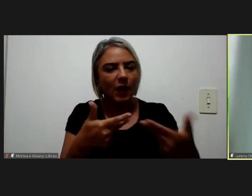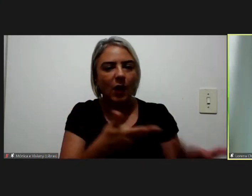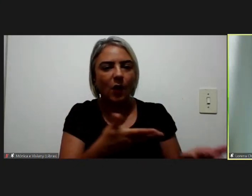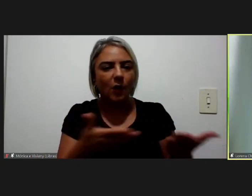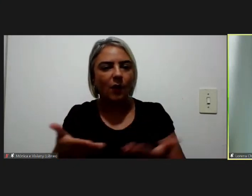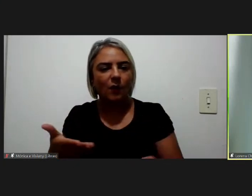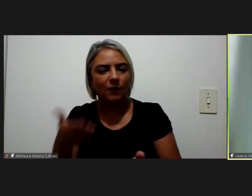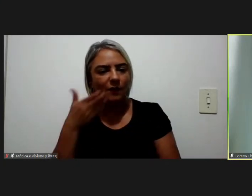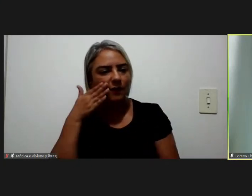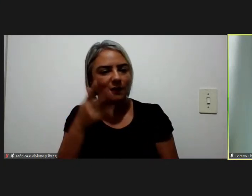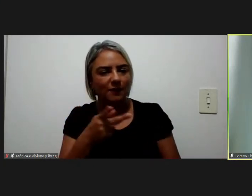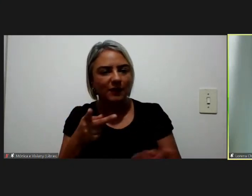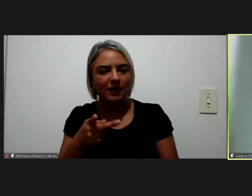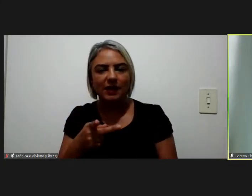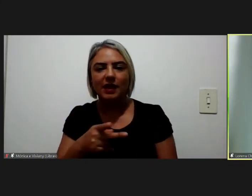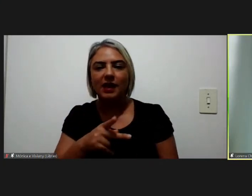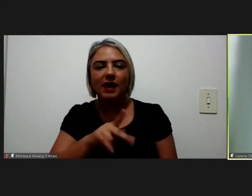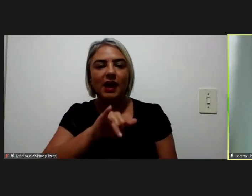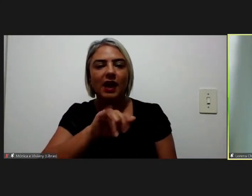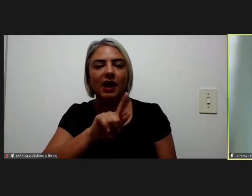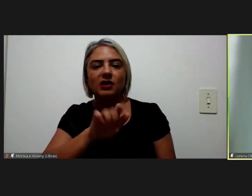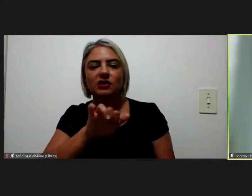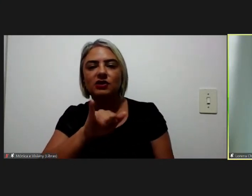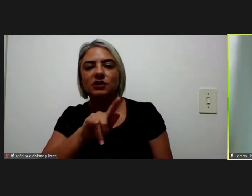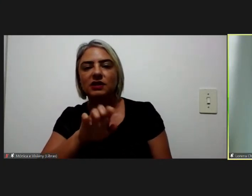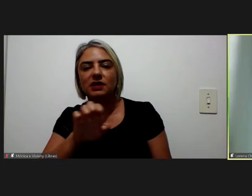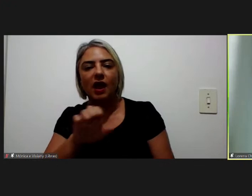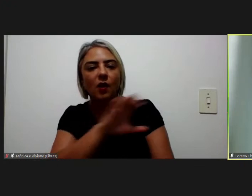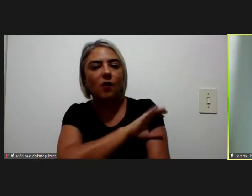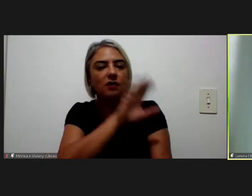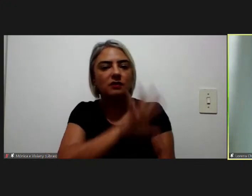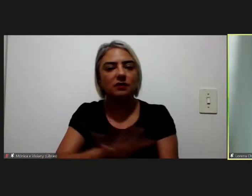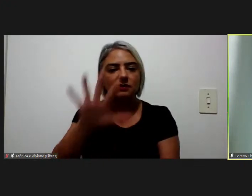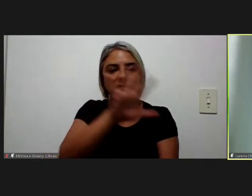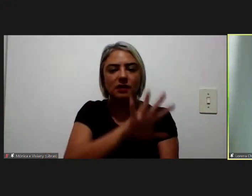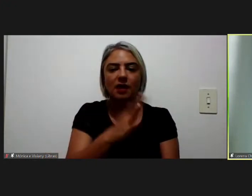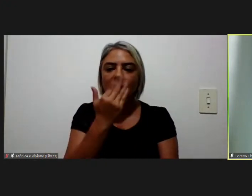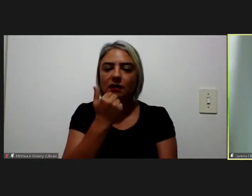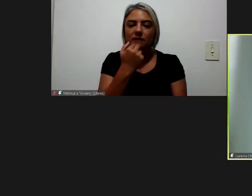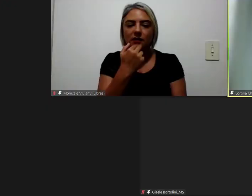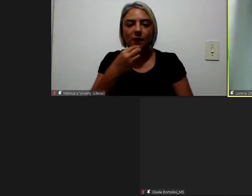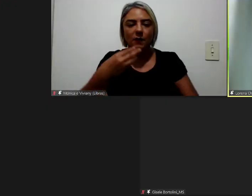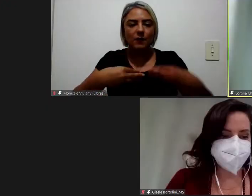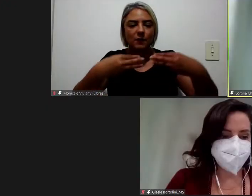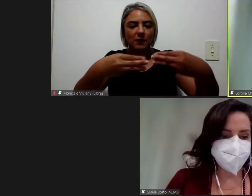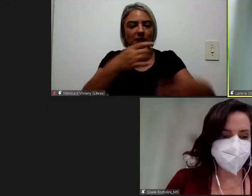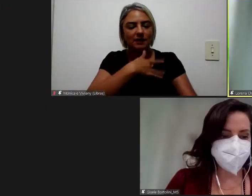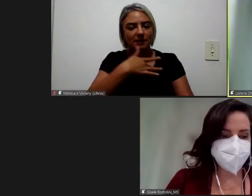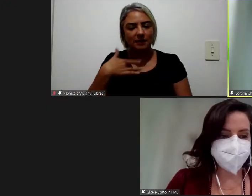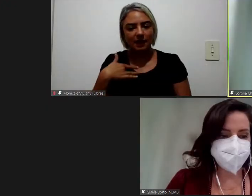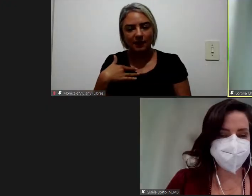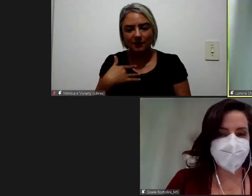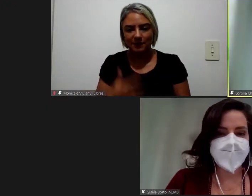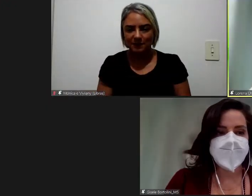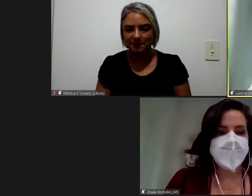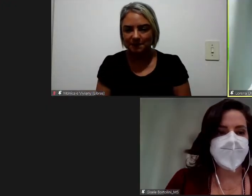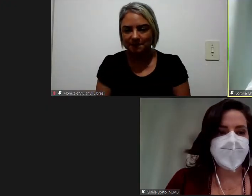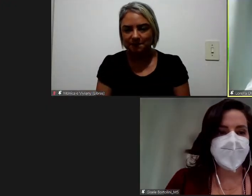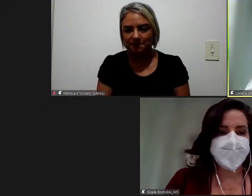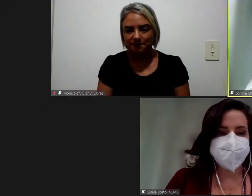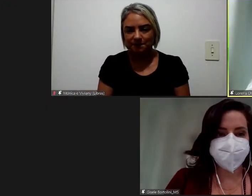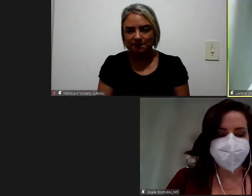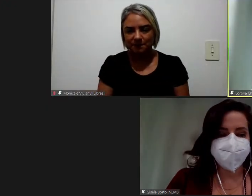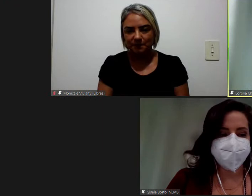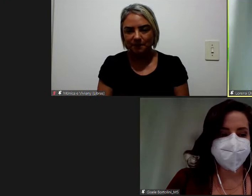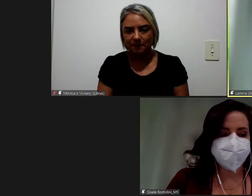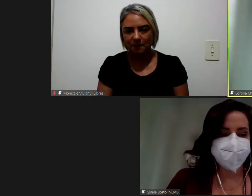ladder during this event, I invite Ms. Gisele Portolin with the General Coordination of the Health Ministry.